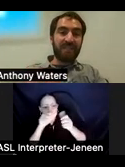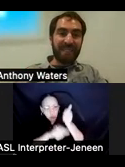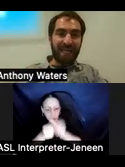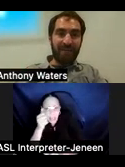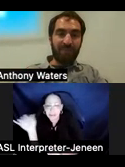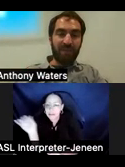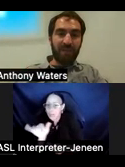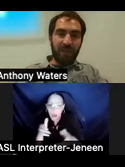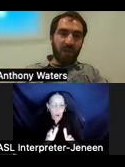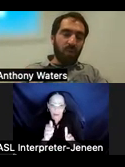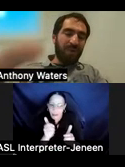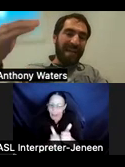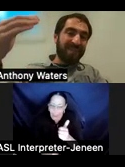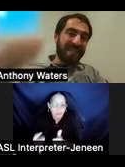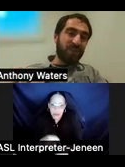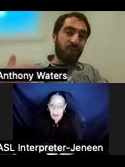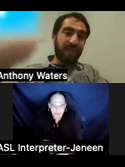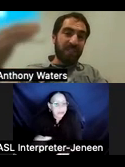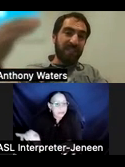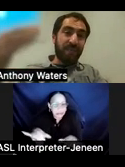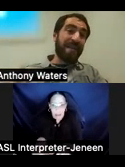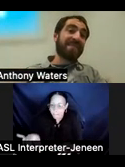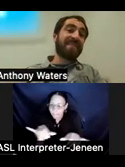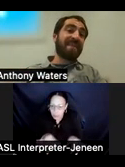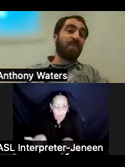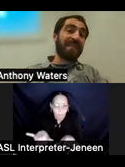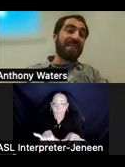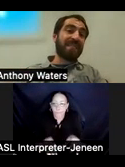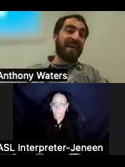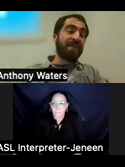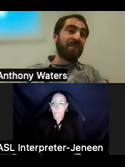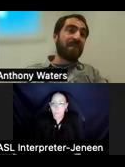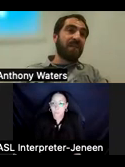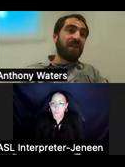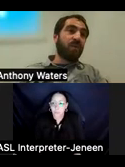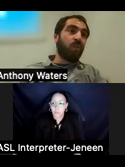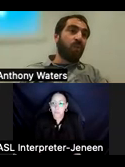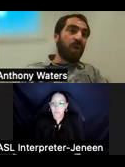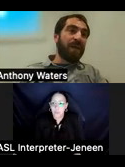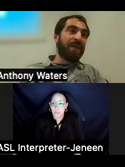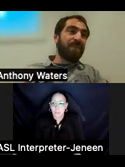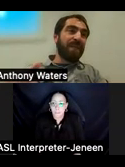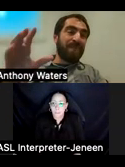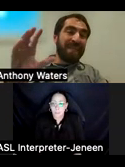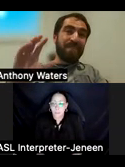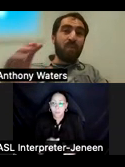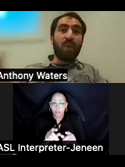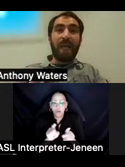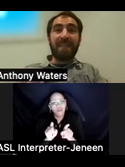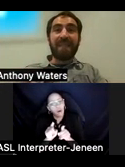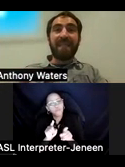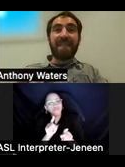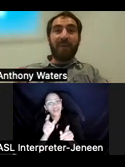each time. When we have standard questions that we ask the same way each time, it makes it